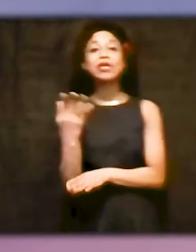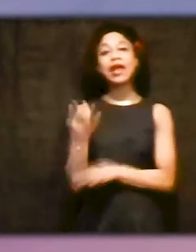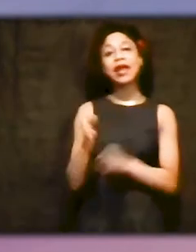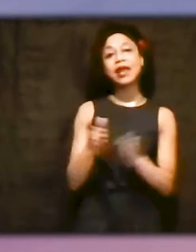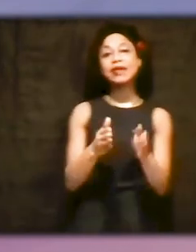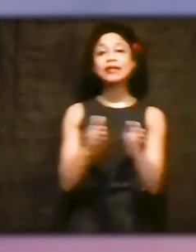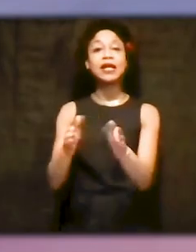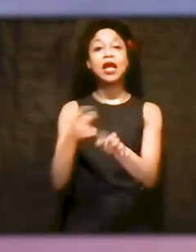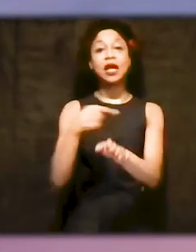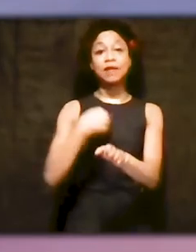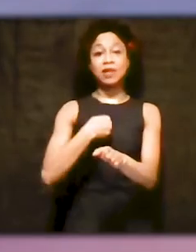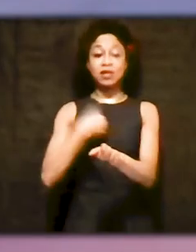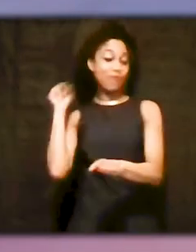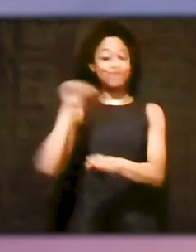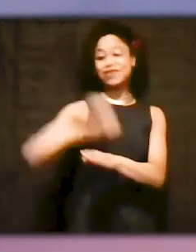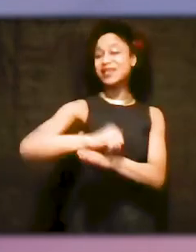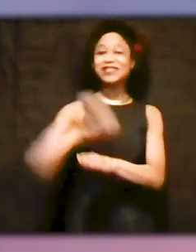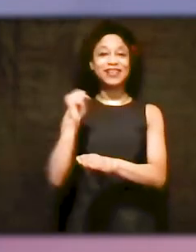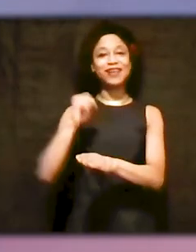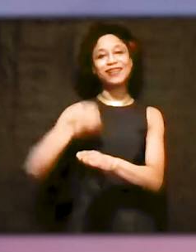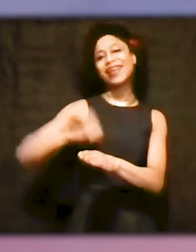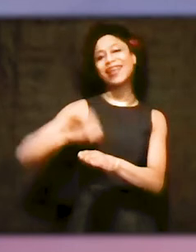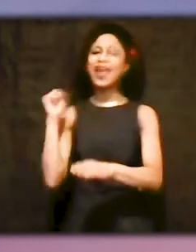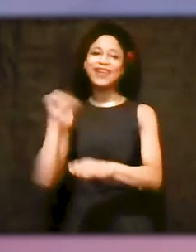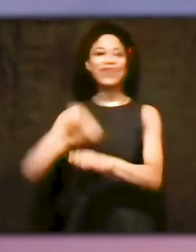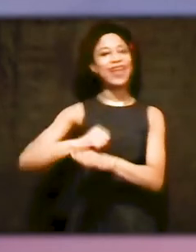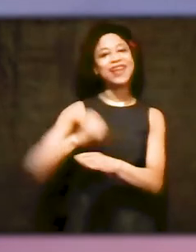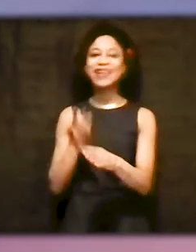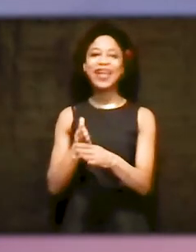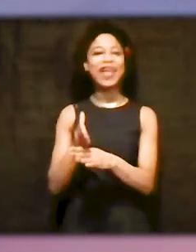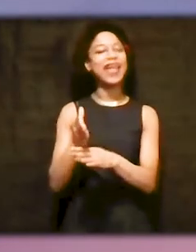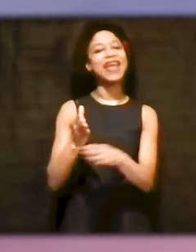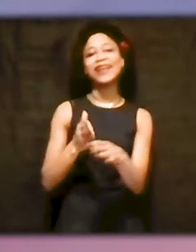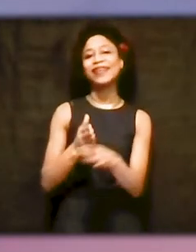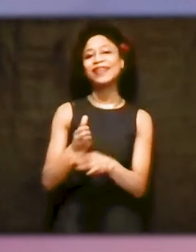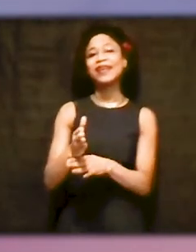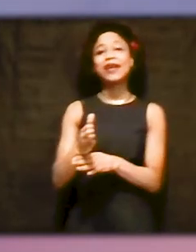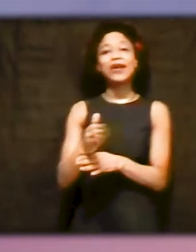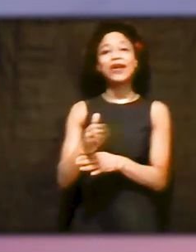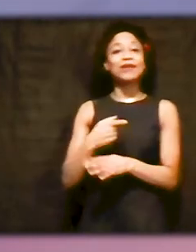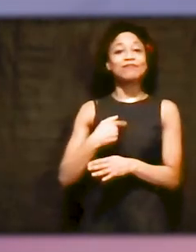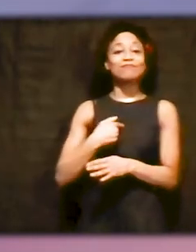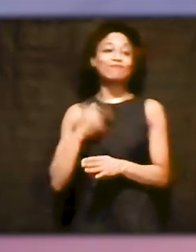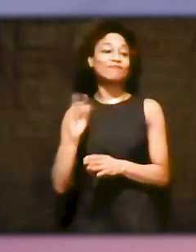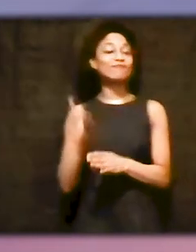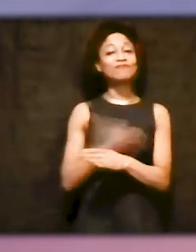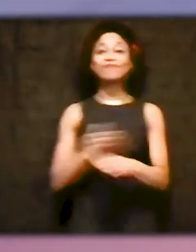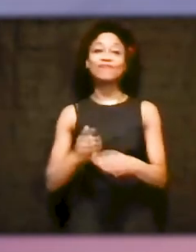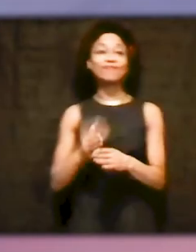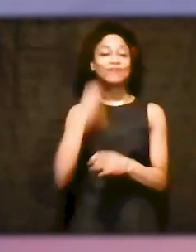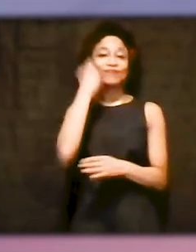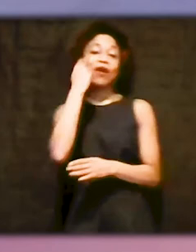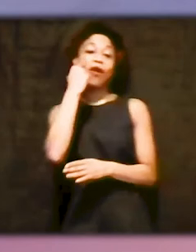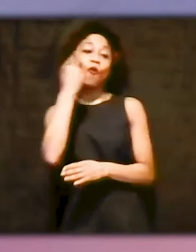even-numbered lane, being unbeaten again and again. During my